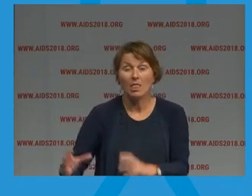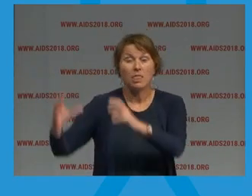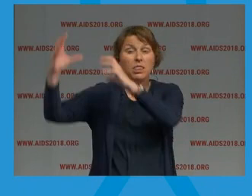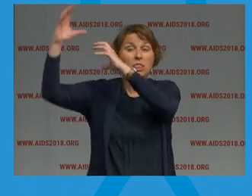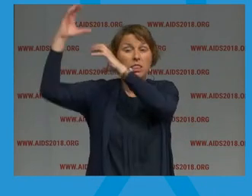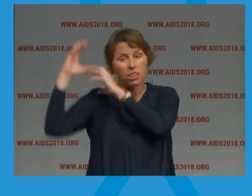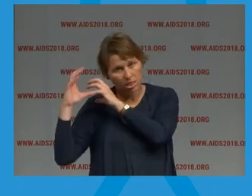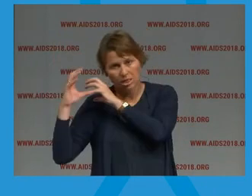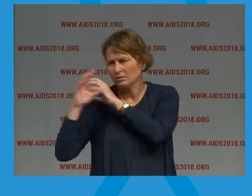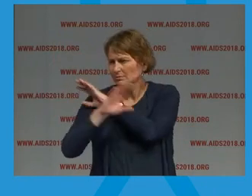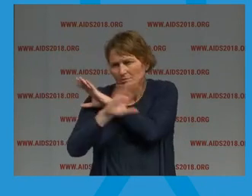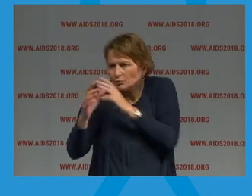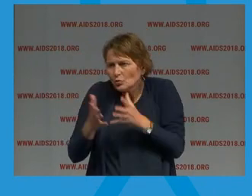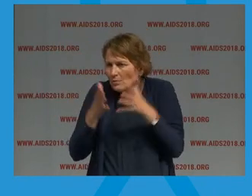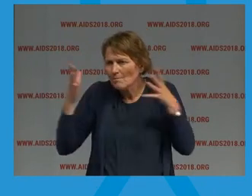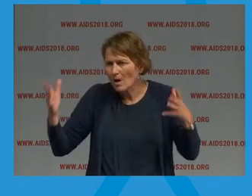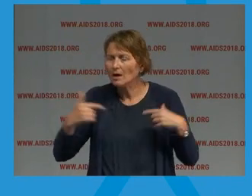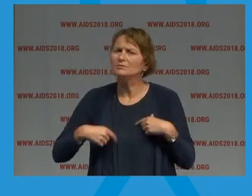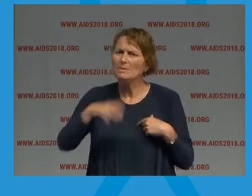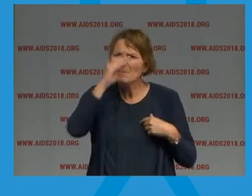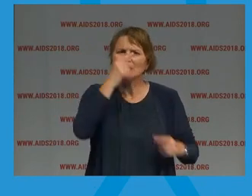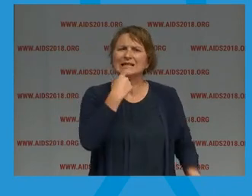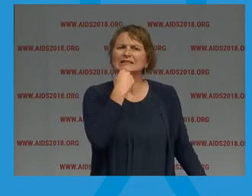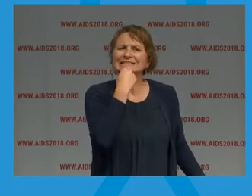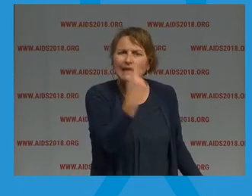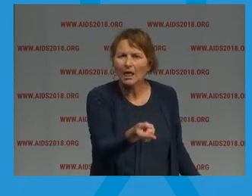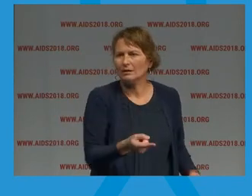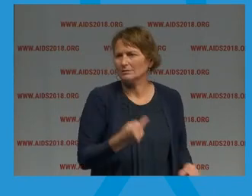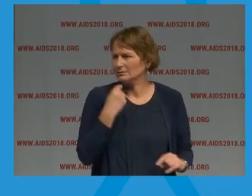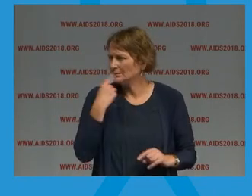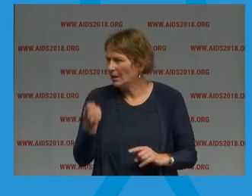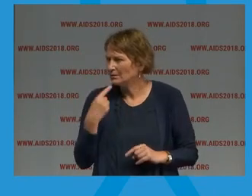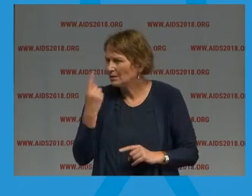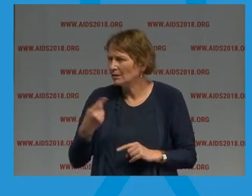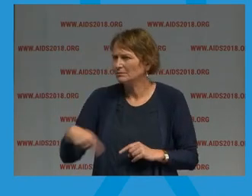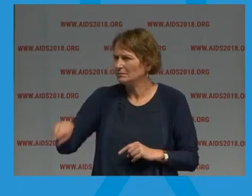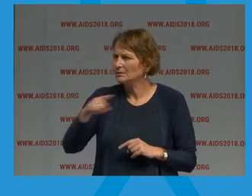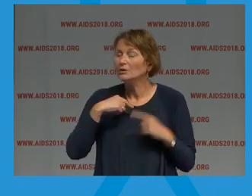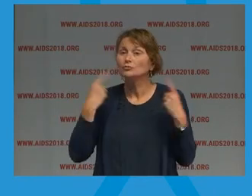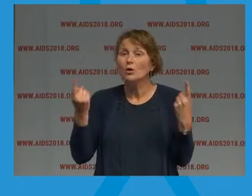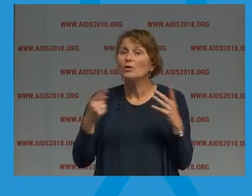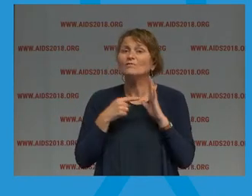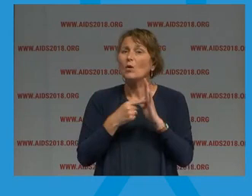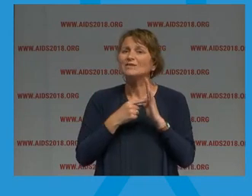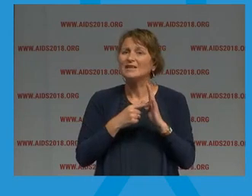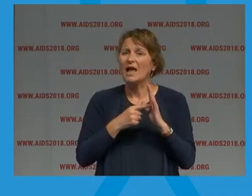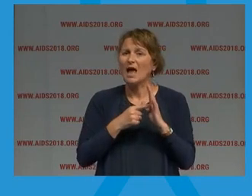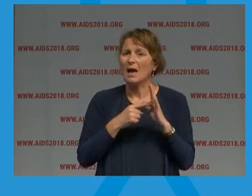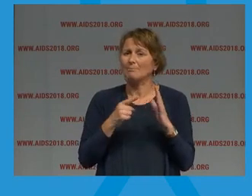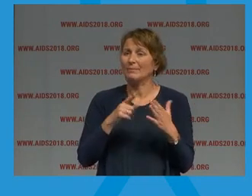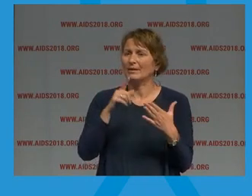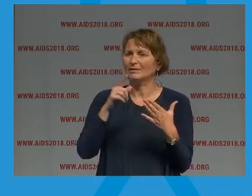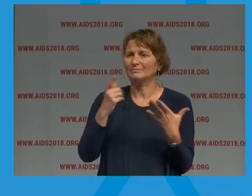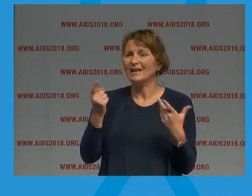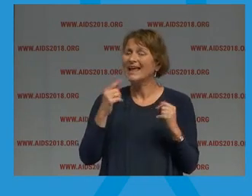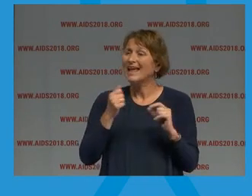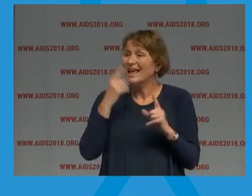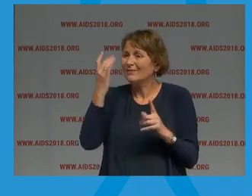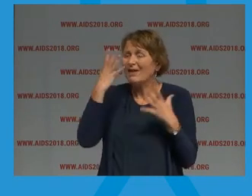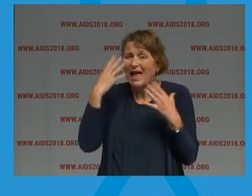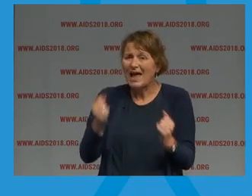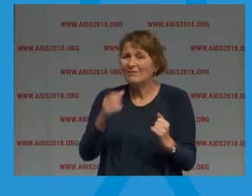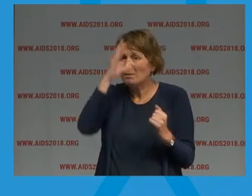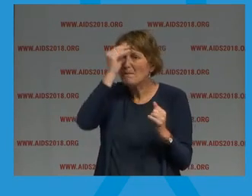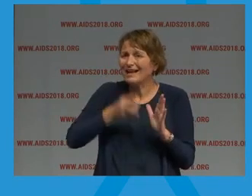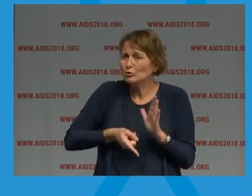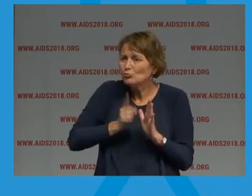this. I think, you know, men need to be told. Young boys need to be told, when you have an erection, you don't have to do anything about it. Just leave